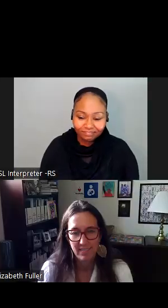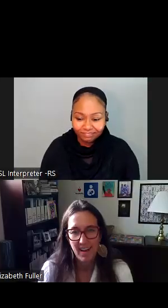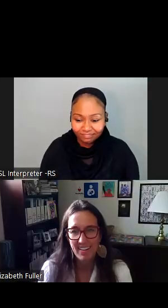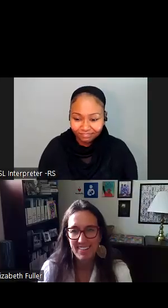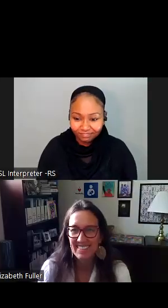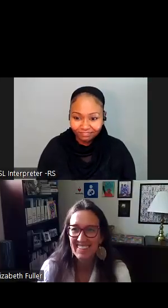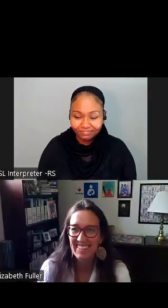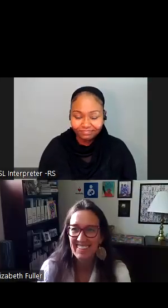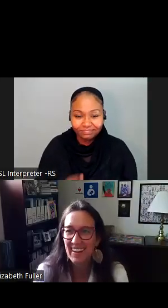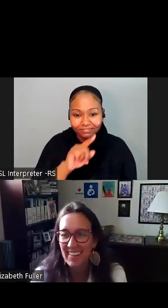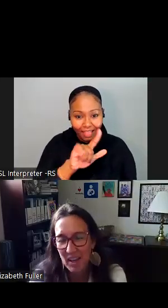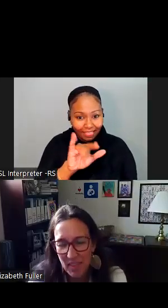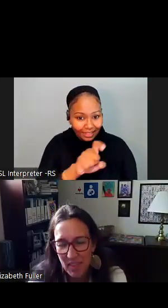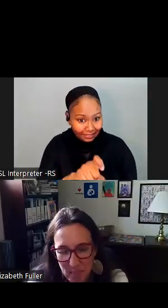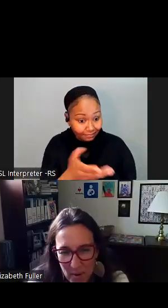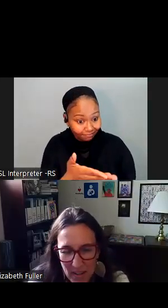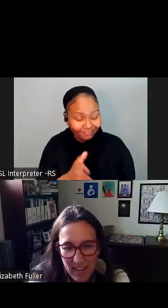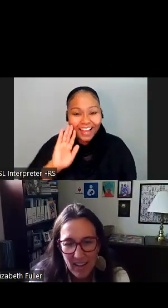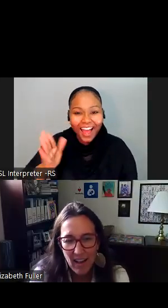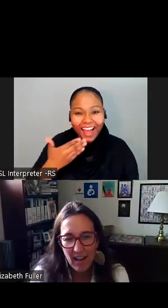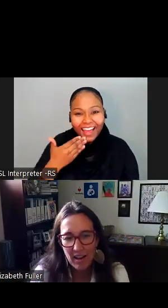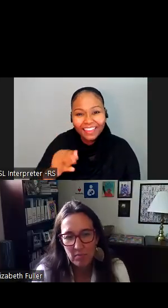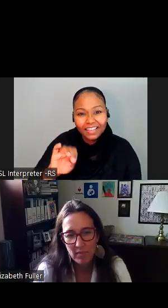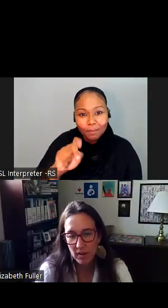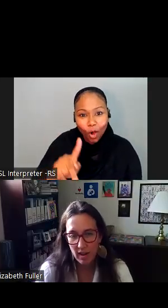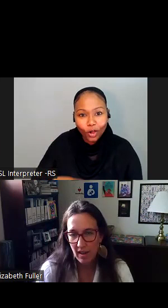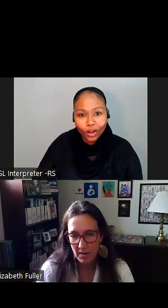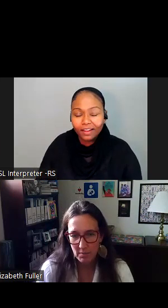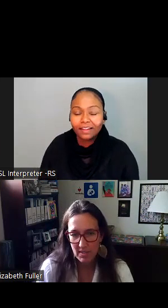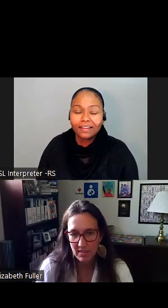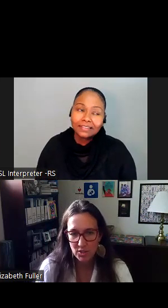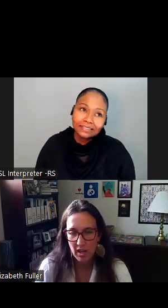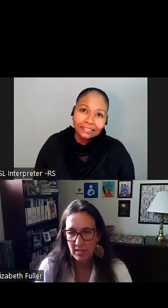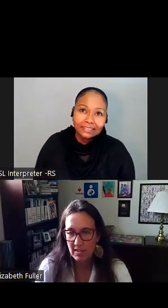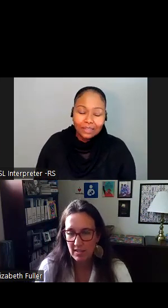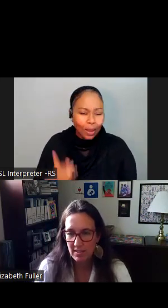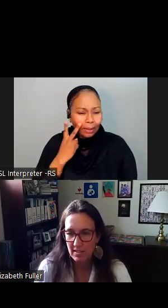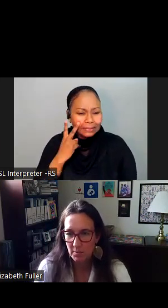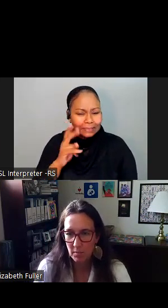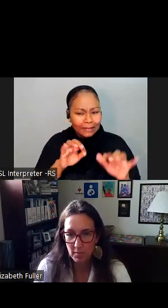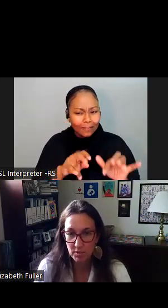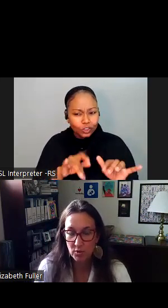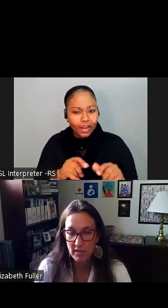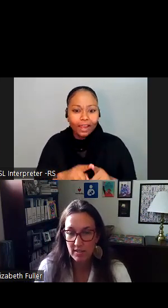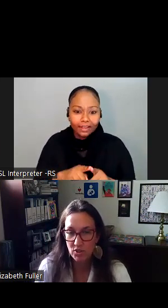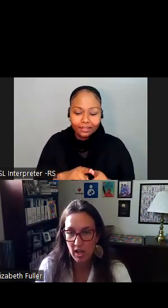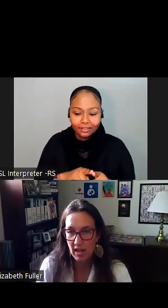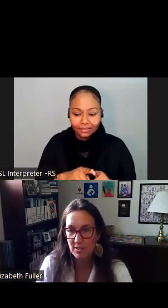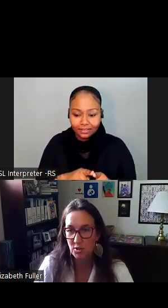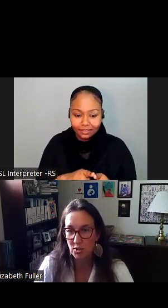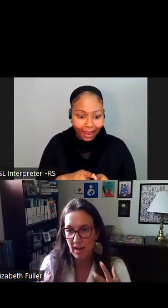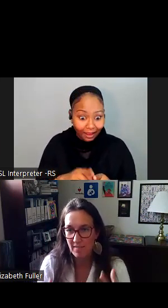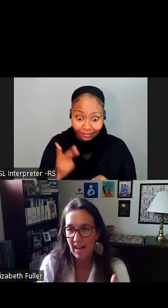Liz? Hi, hello, hi, thanks, Mark. What I mean, I'm seeing in the chat, this is probably the most aggressive